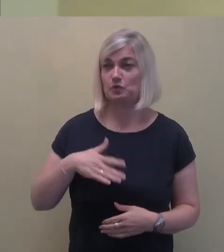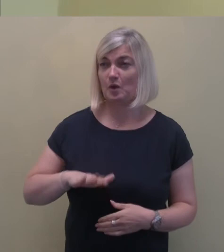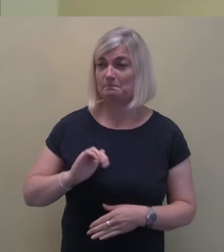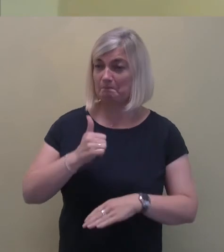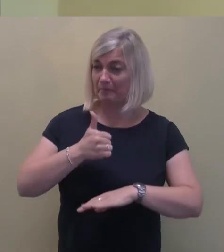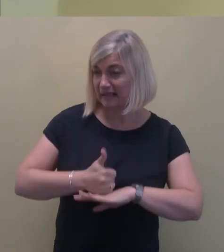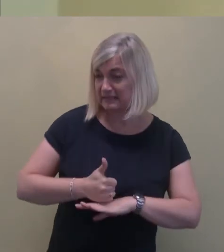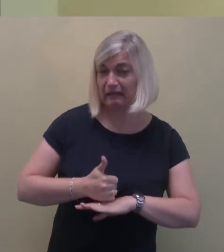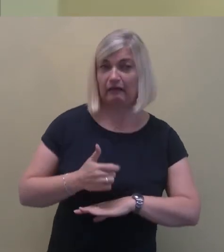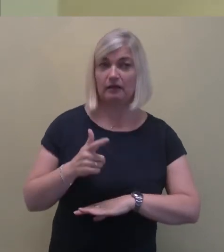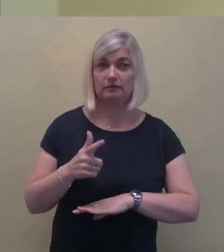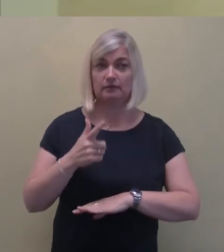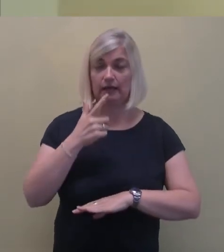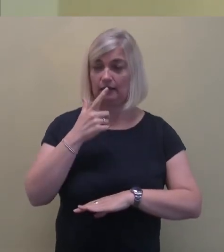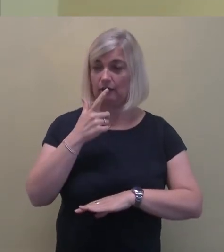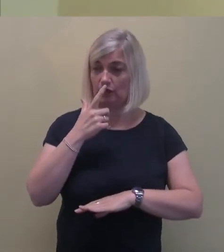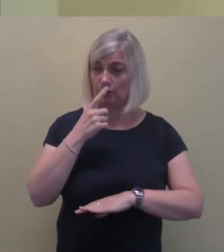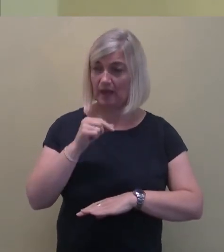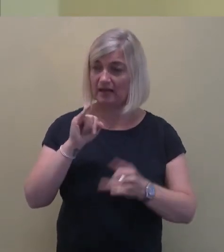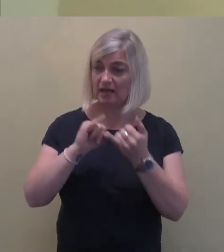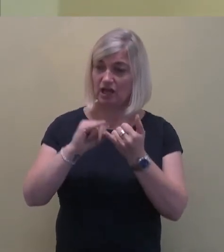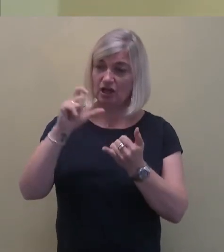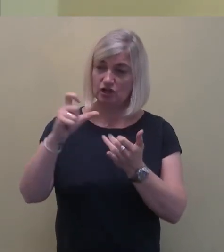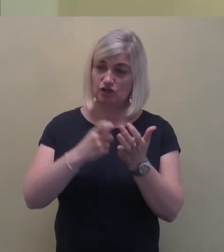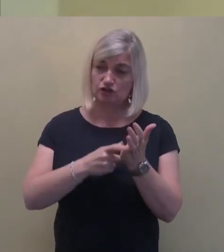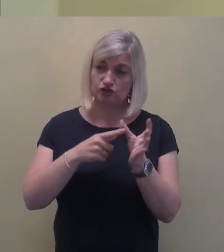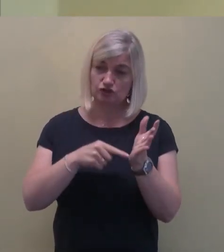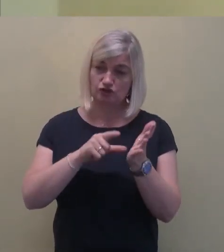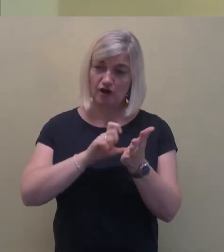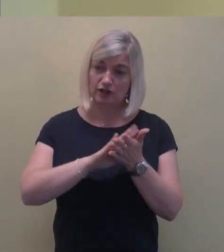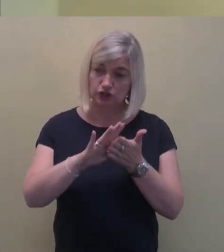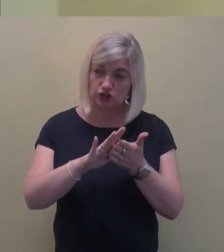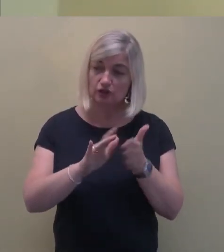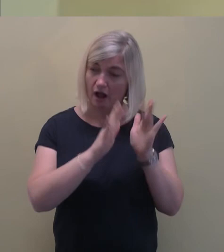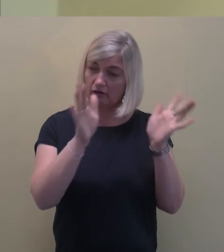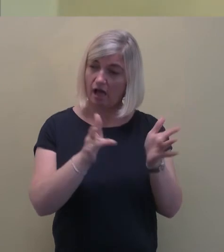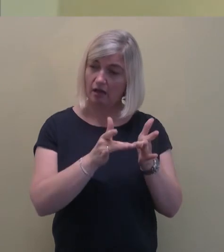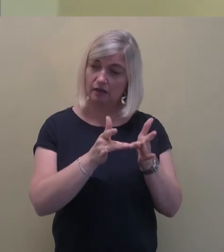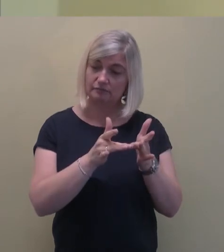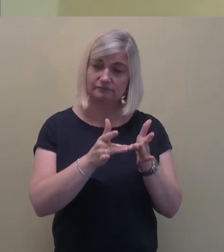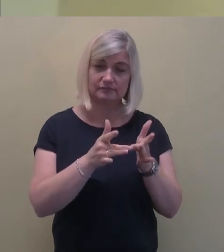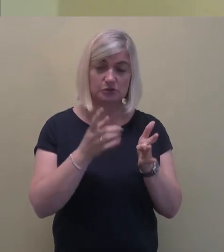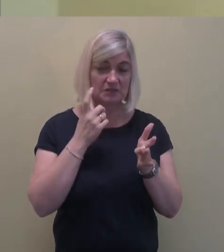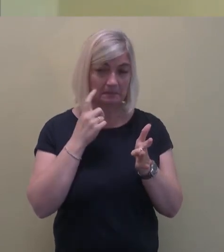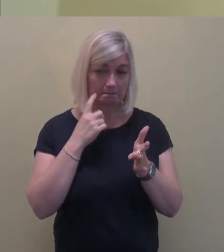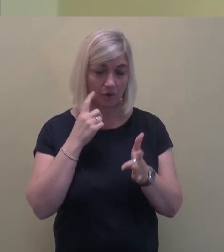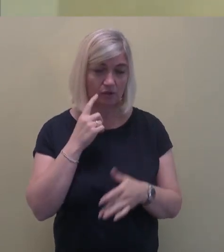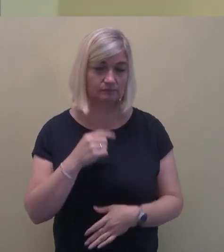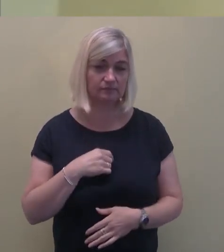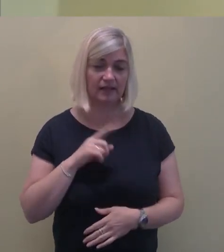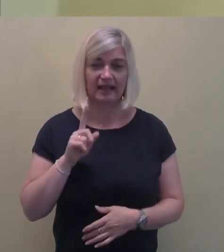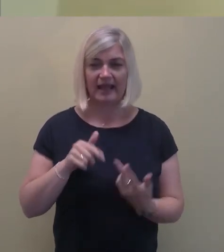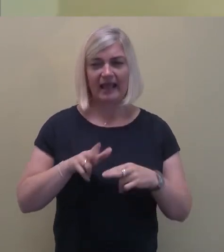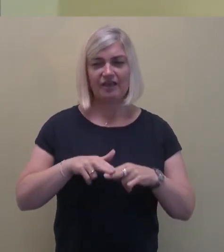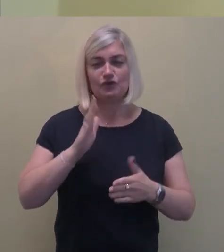simple sort of games. There's other, if you want to get a little more basic than that, you could try Scratch, which you can actually sign up to